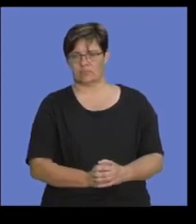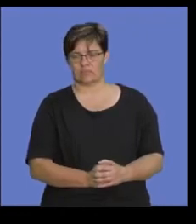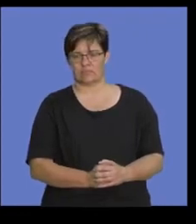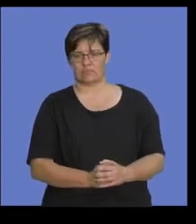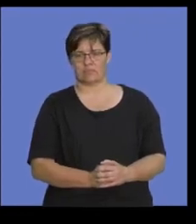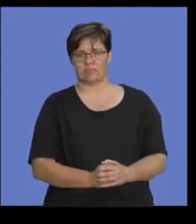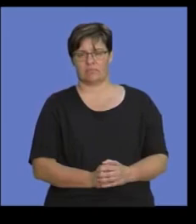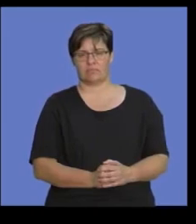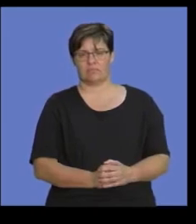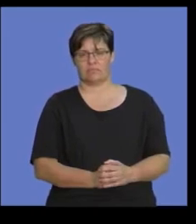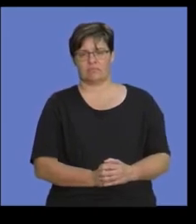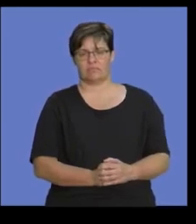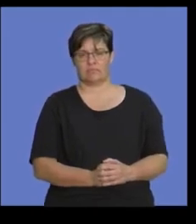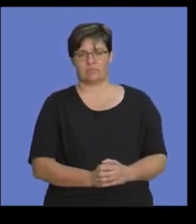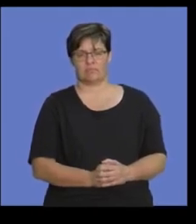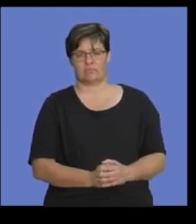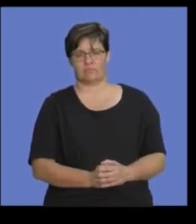Yeah.